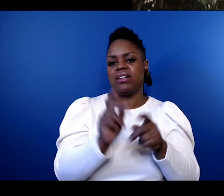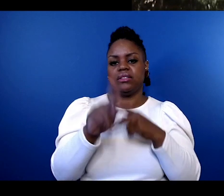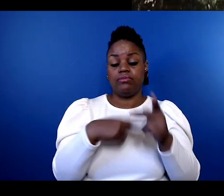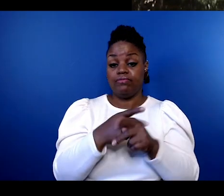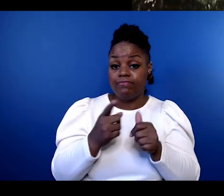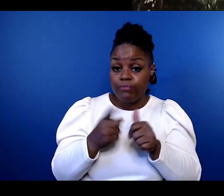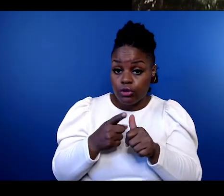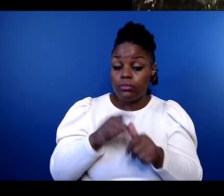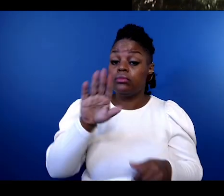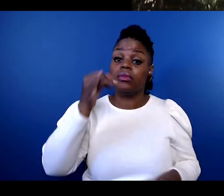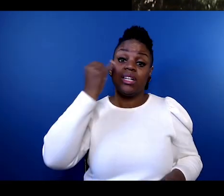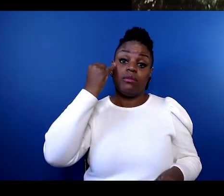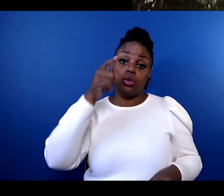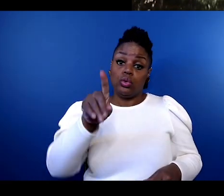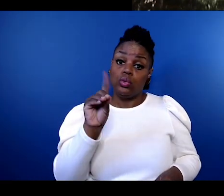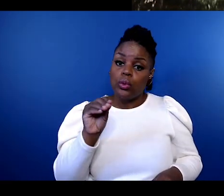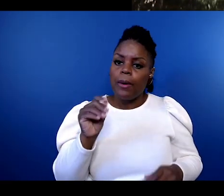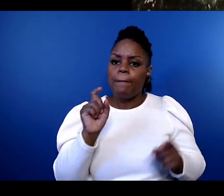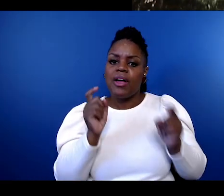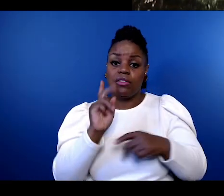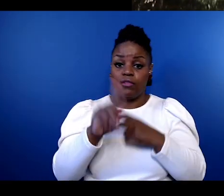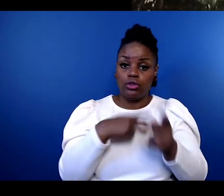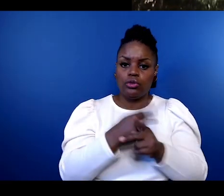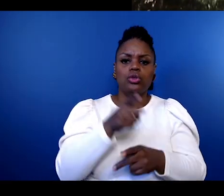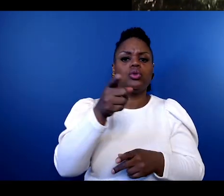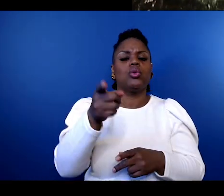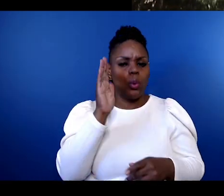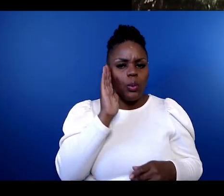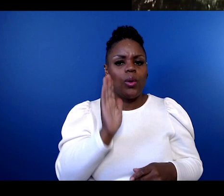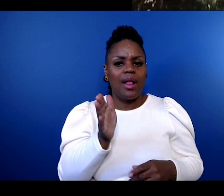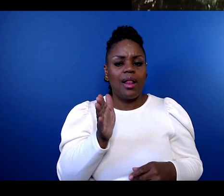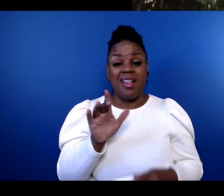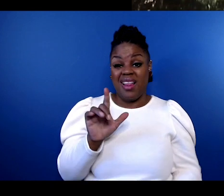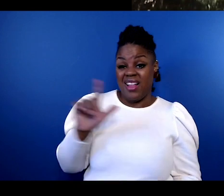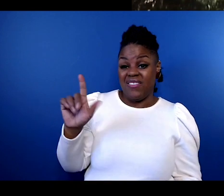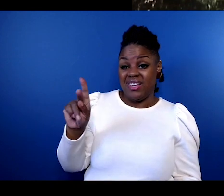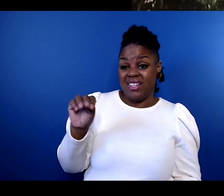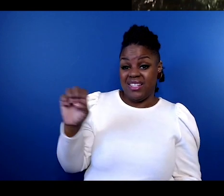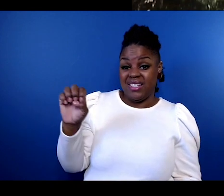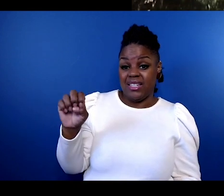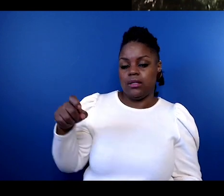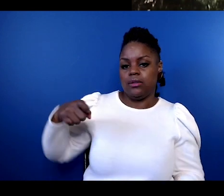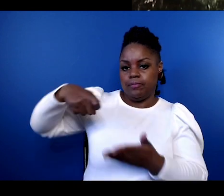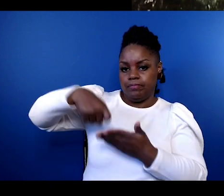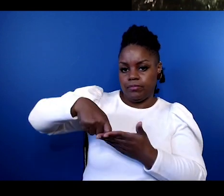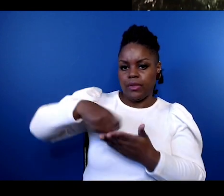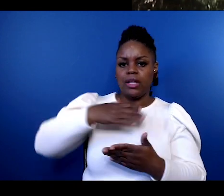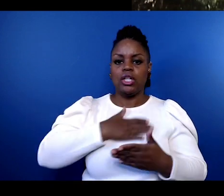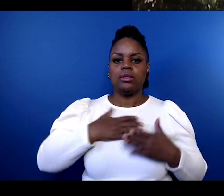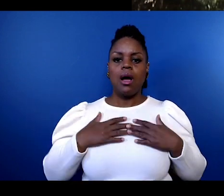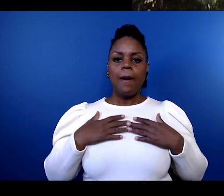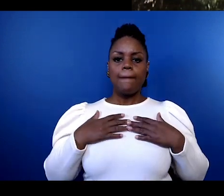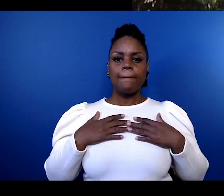Then lower the hands down. Next is plank. Your half plank, we want to lower the hips so that the body's